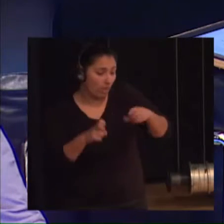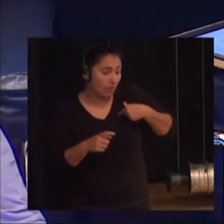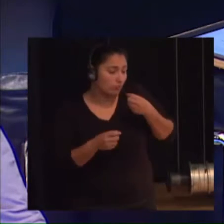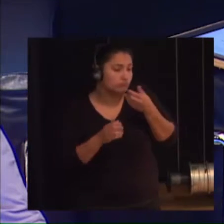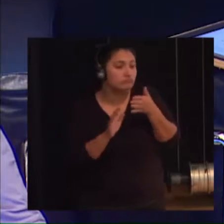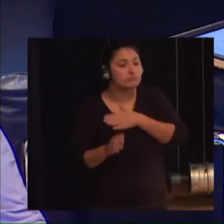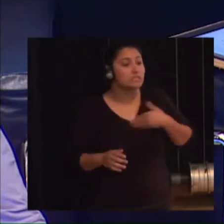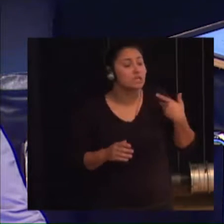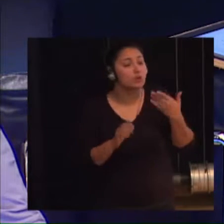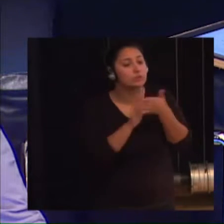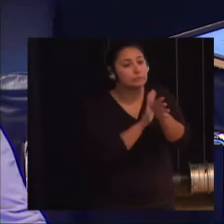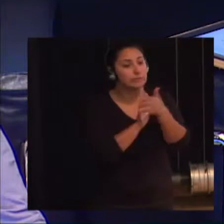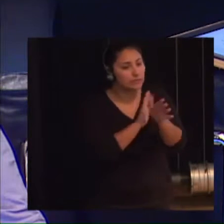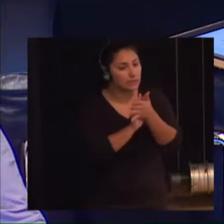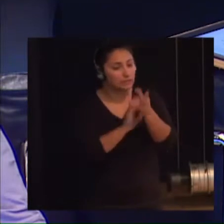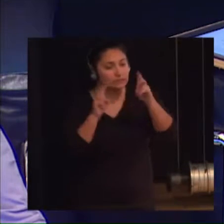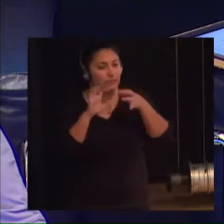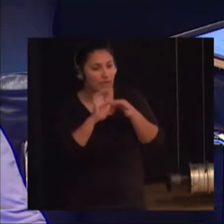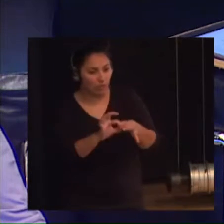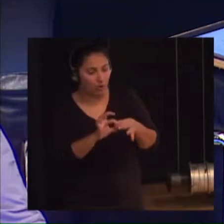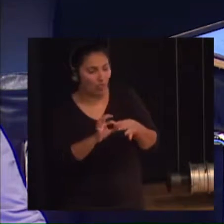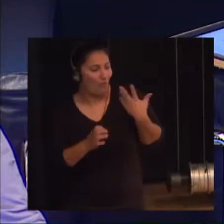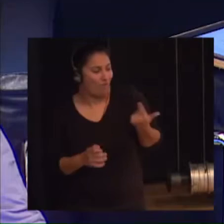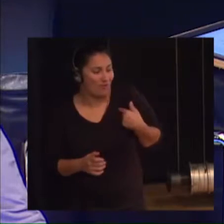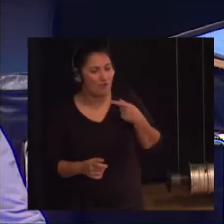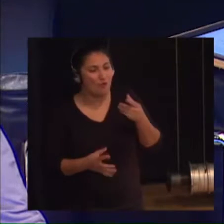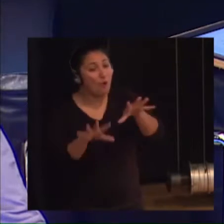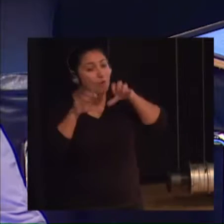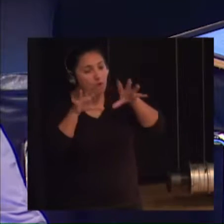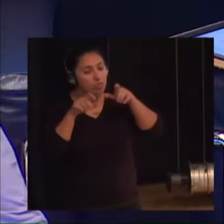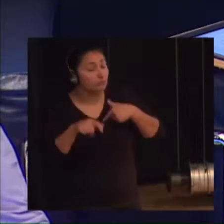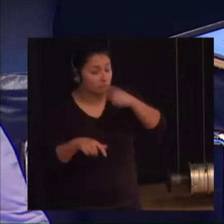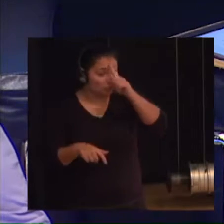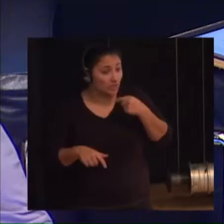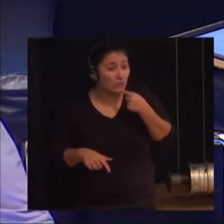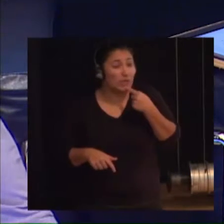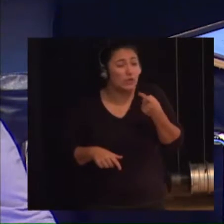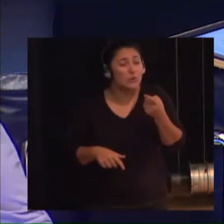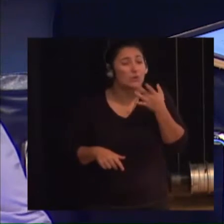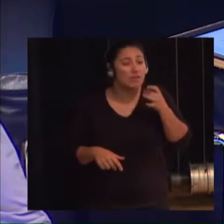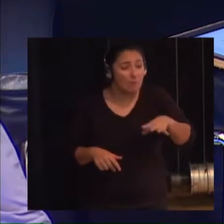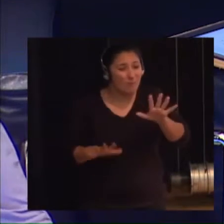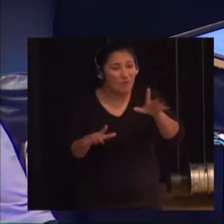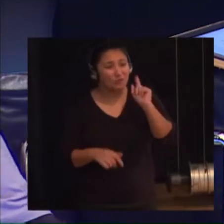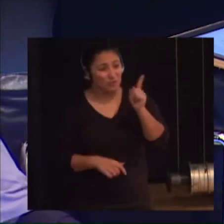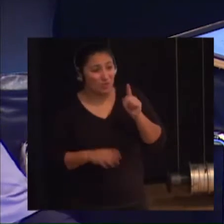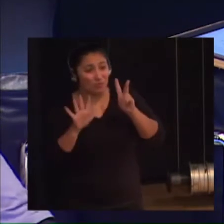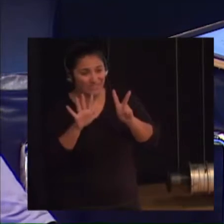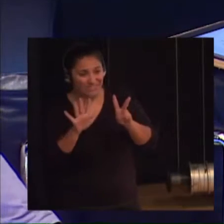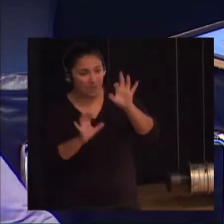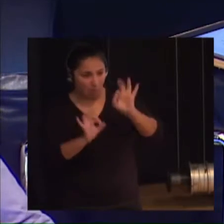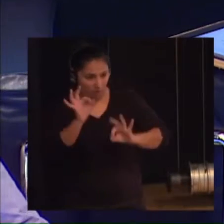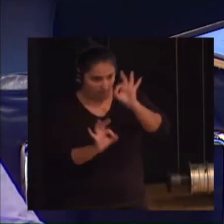something that I learned yesterday. There is only, I don't know who said it, but there is only 7% of foundations in Europe have online